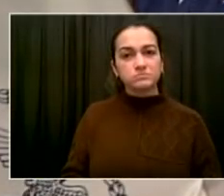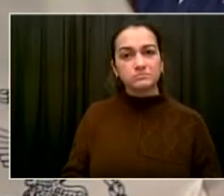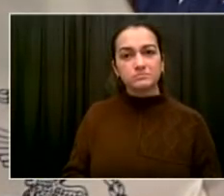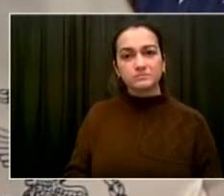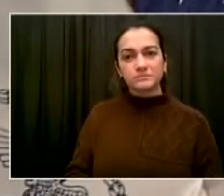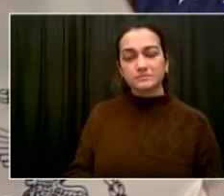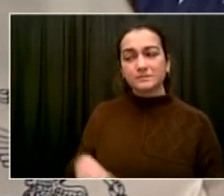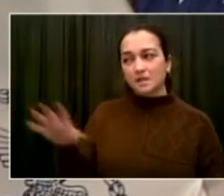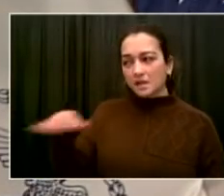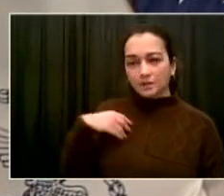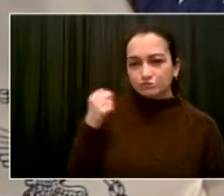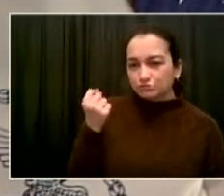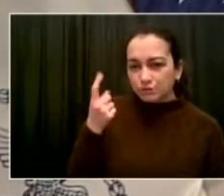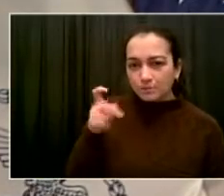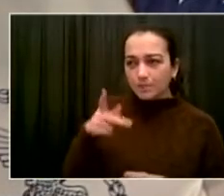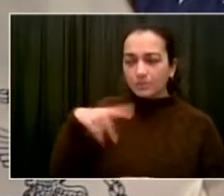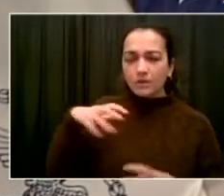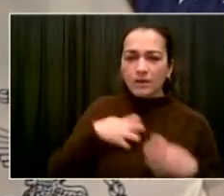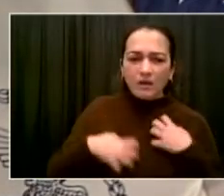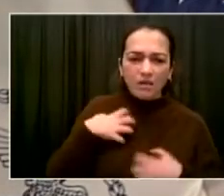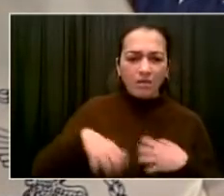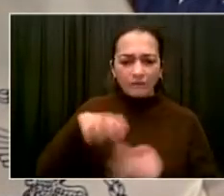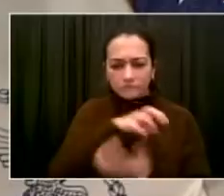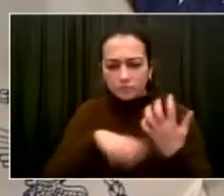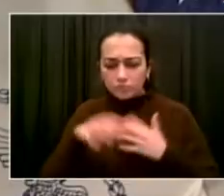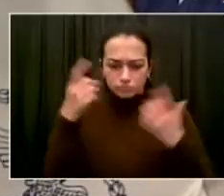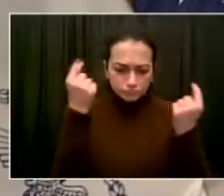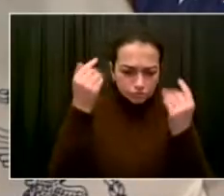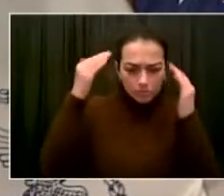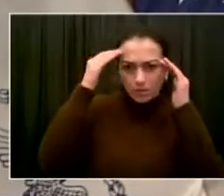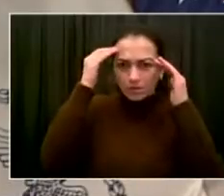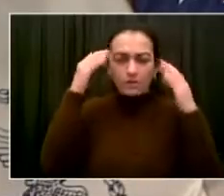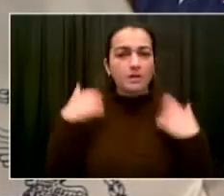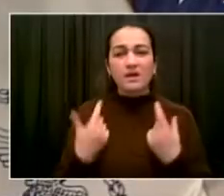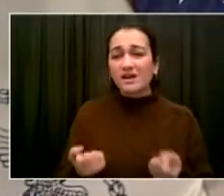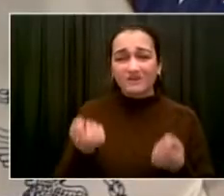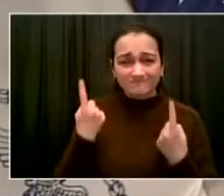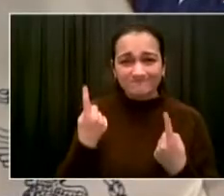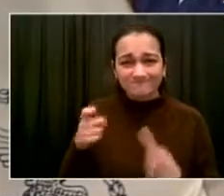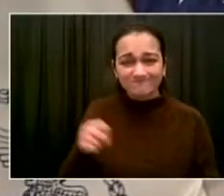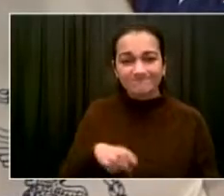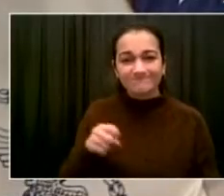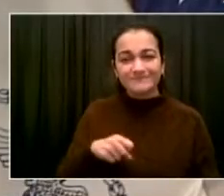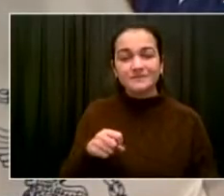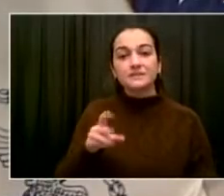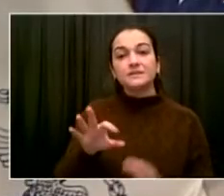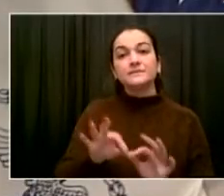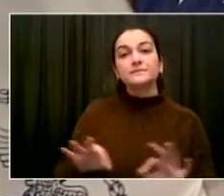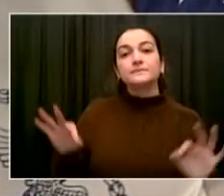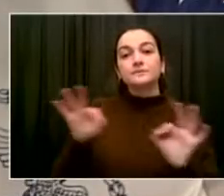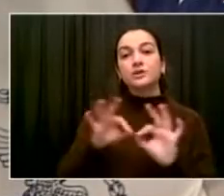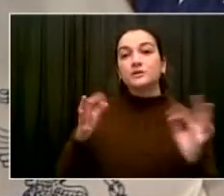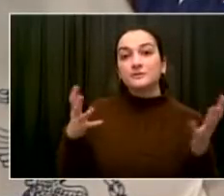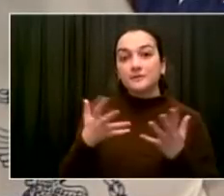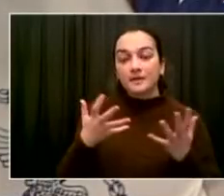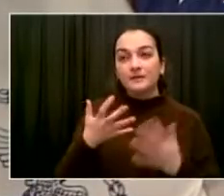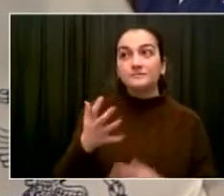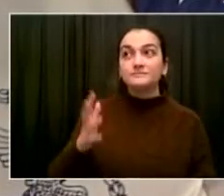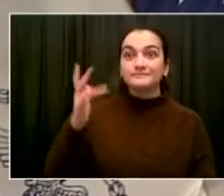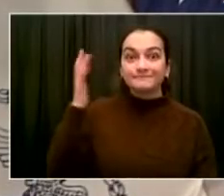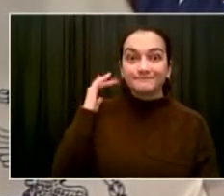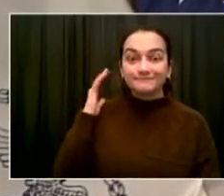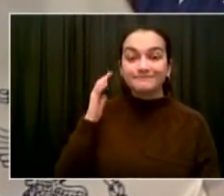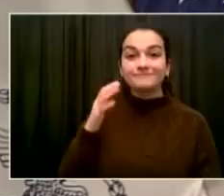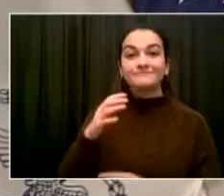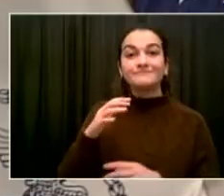through so much, but it's also important to not fight yesterday's war. It's important to not think we are back in the spring of 2020 or even the winter